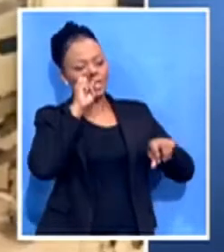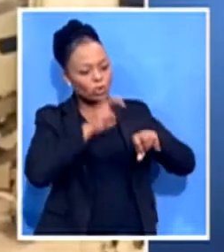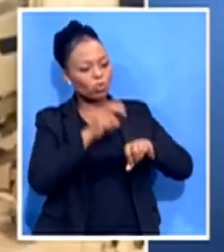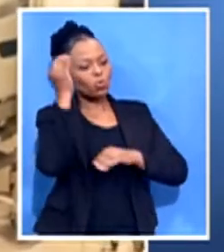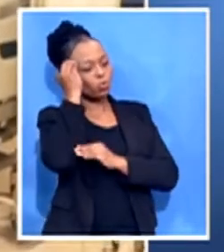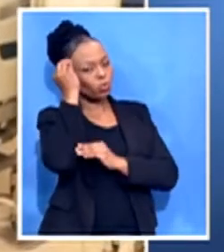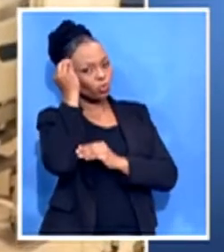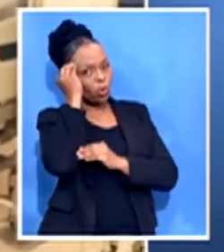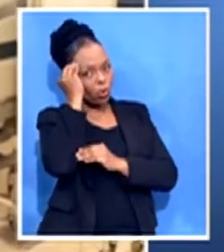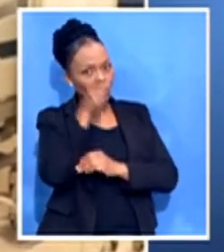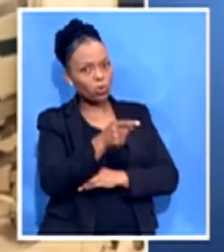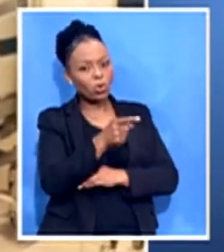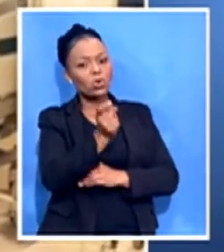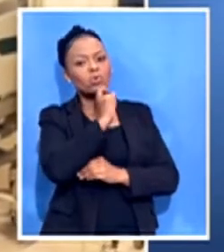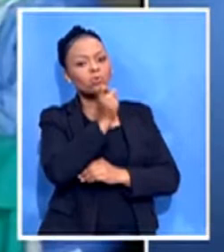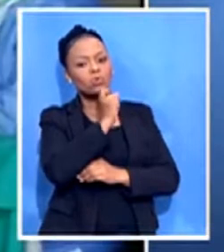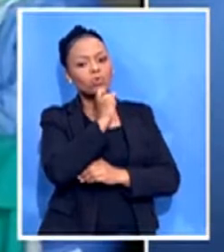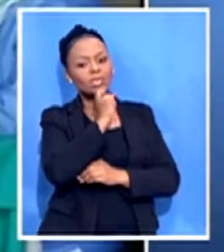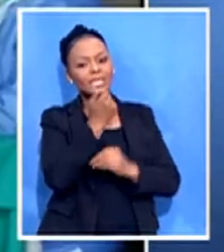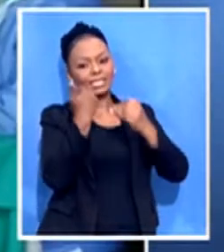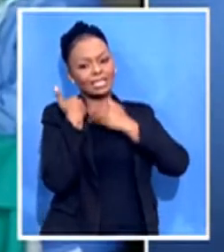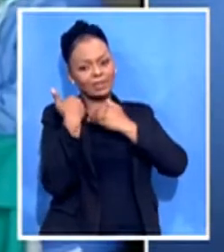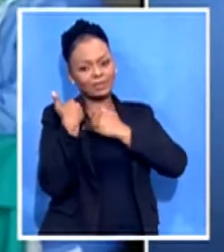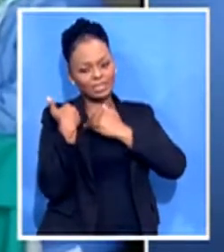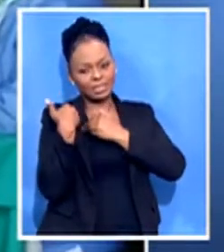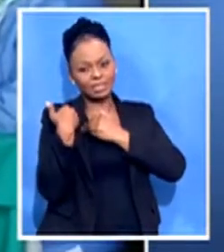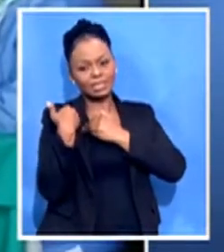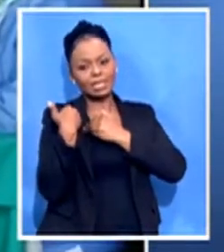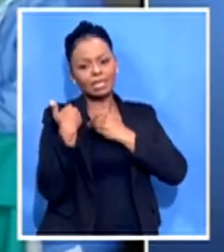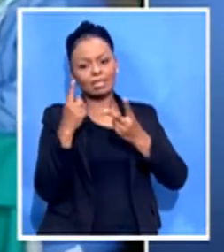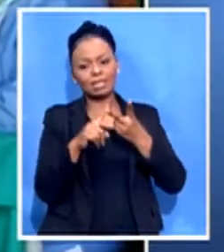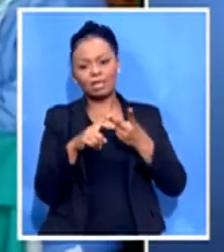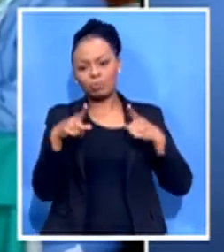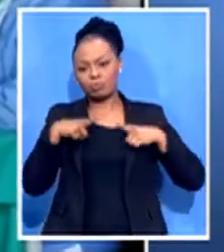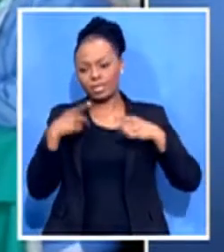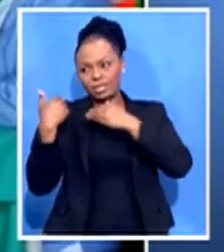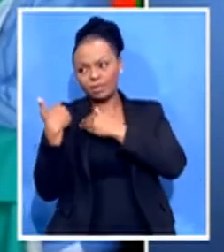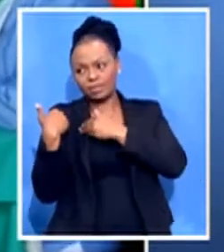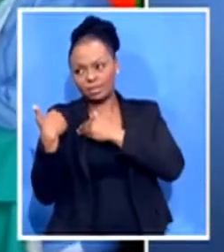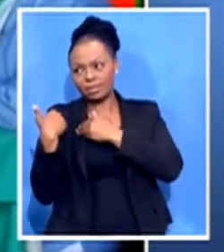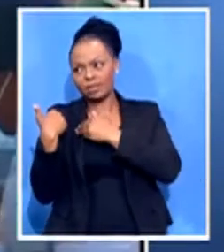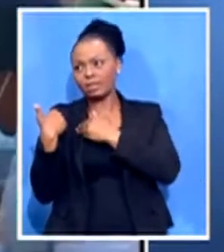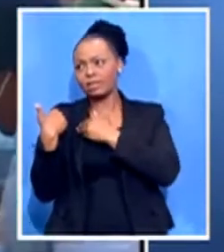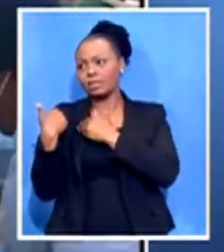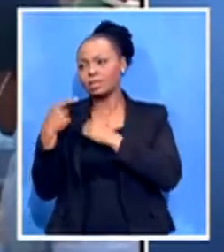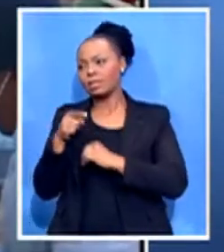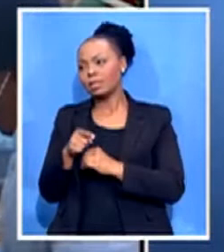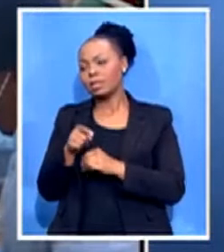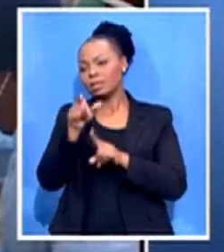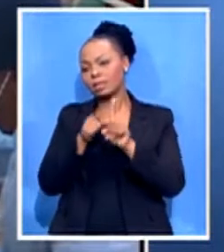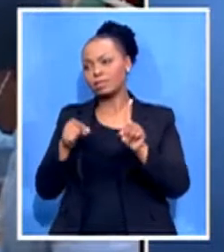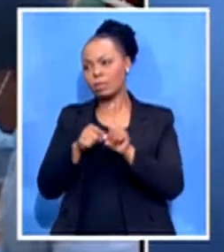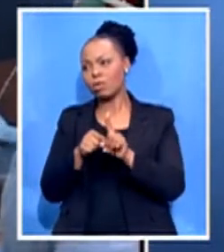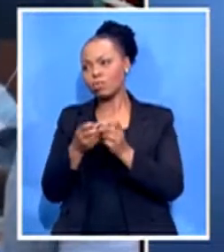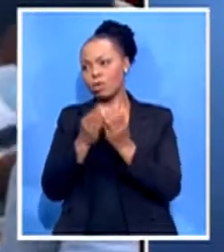safety and efficacy data. And this is part of the reason that most countries that have introduced the vaccines